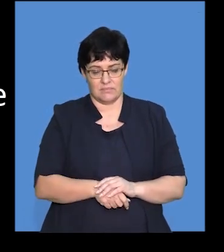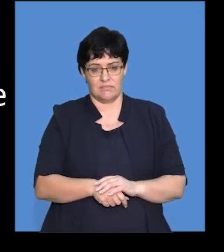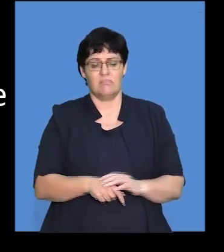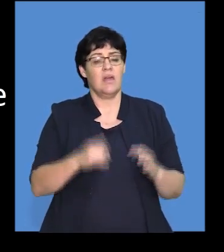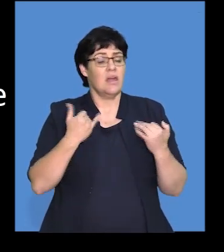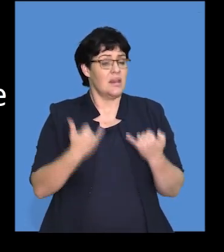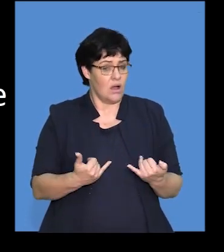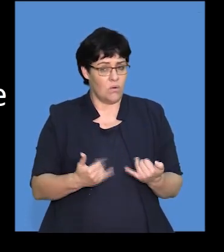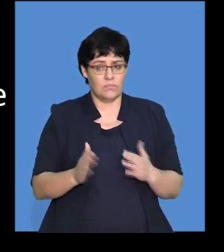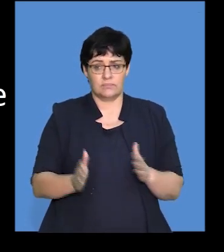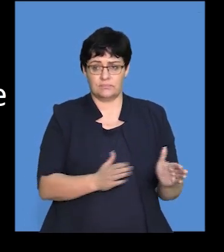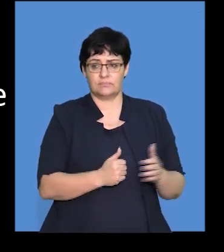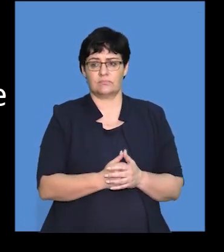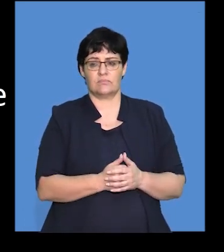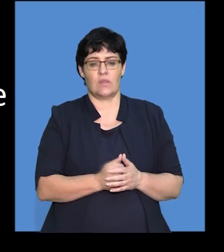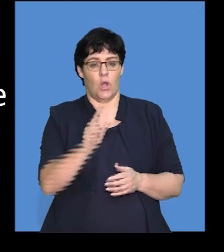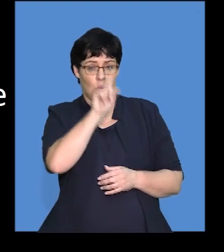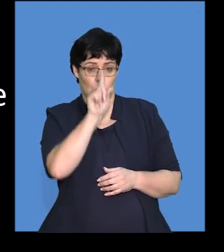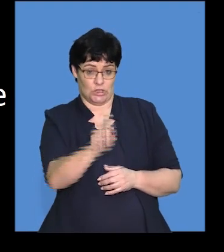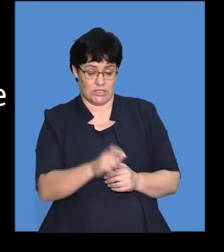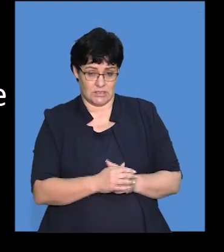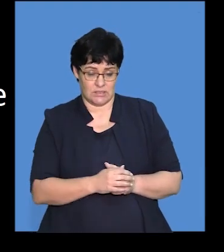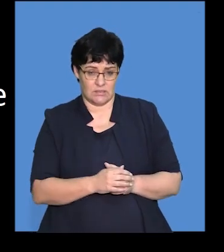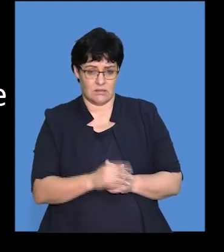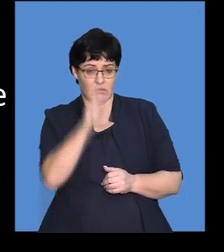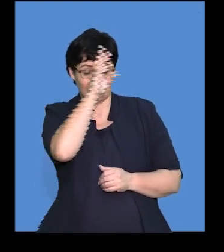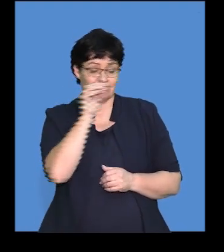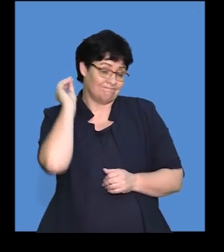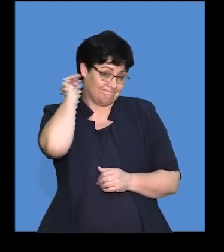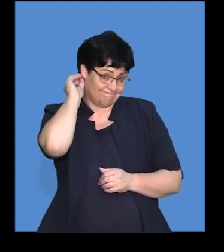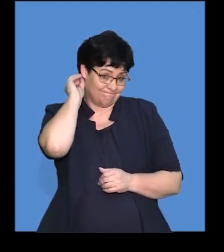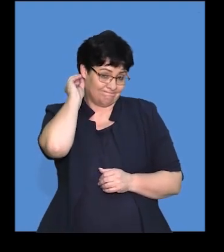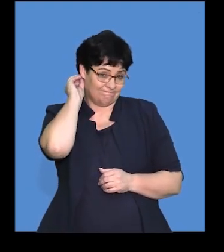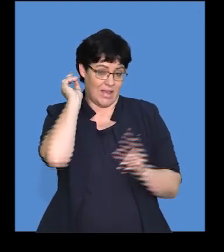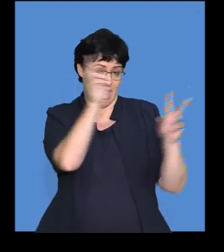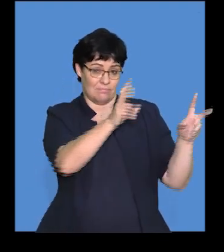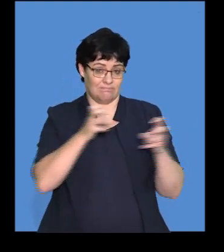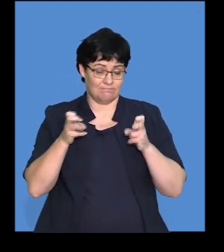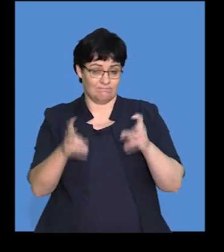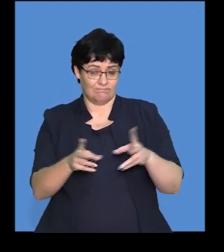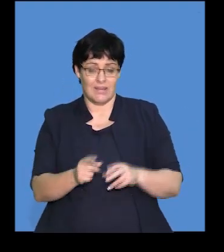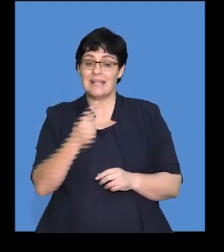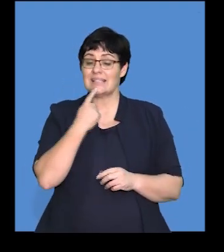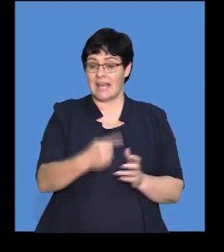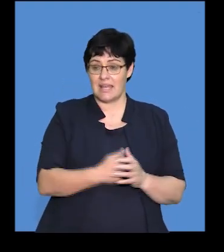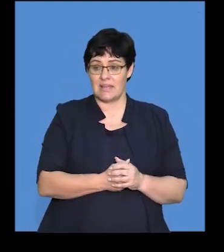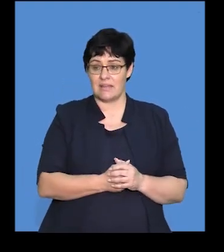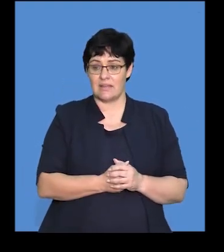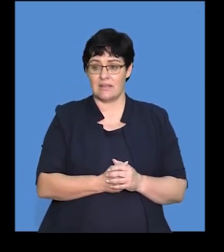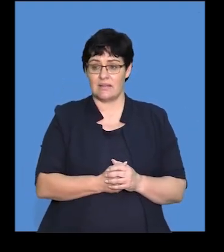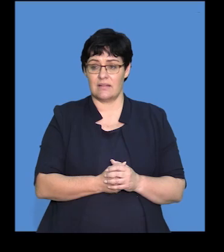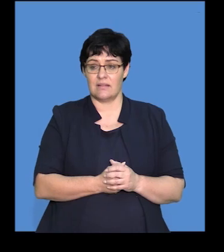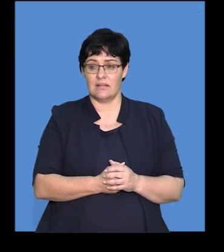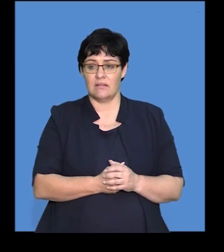go into our question. Remember the extract. It says,